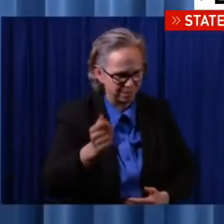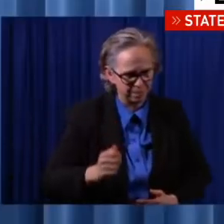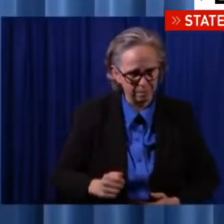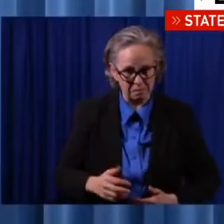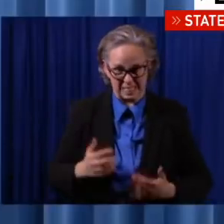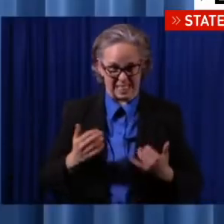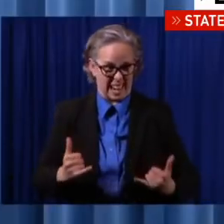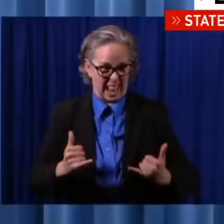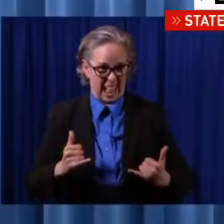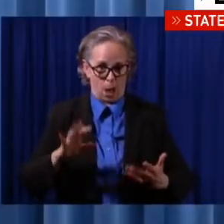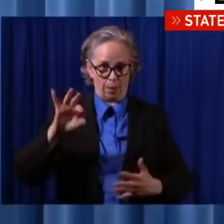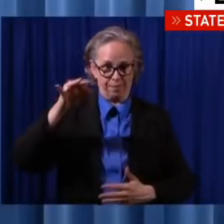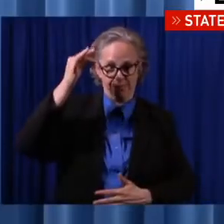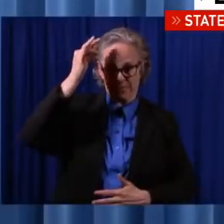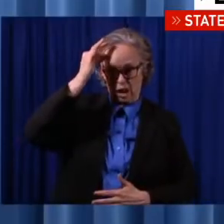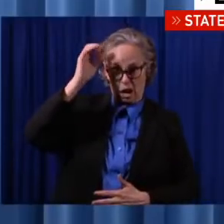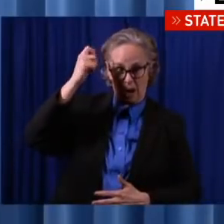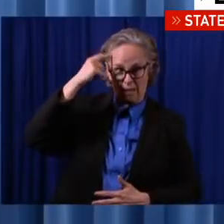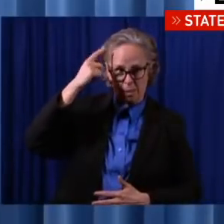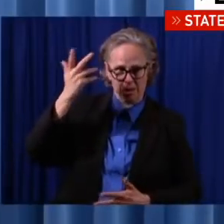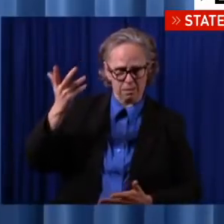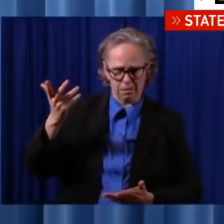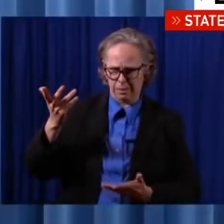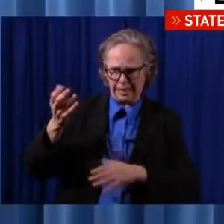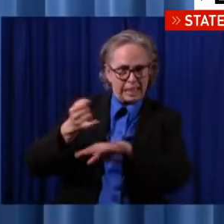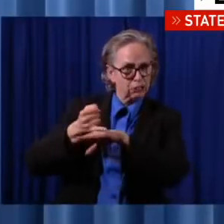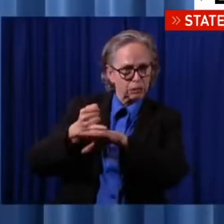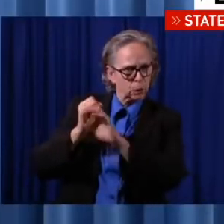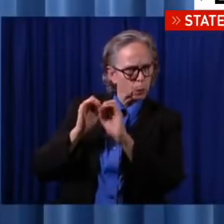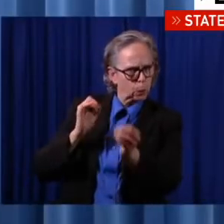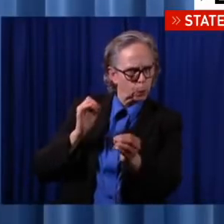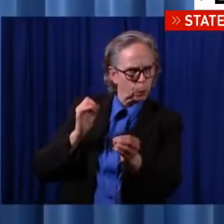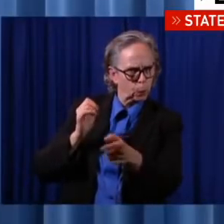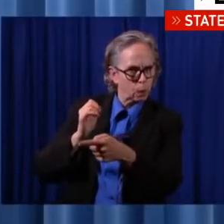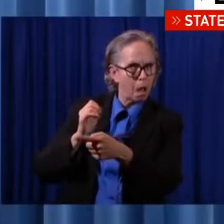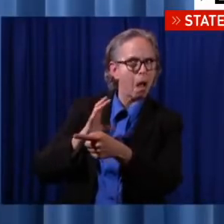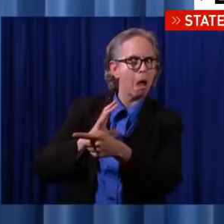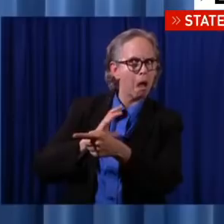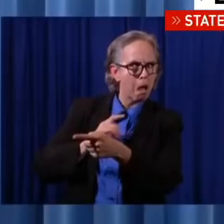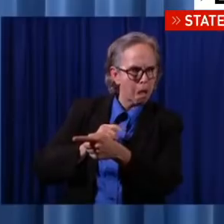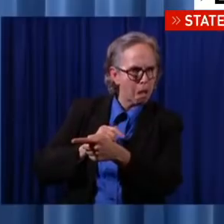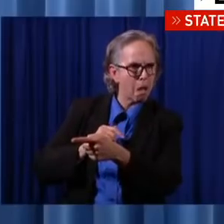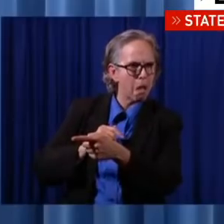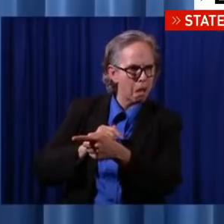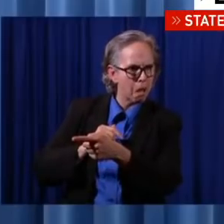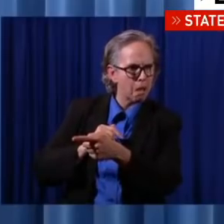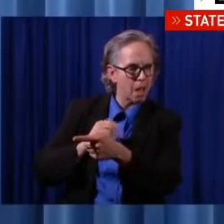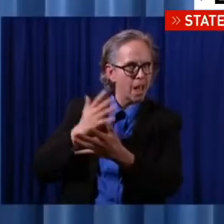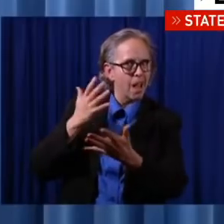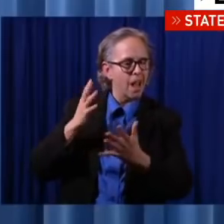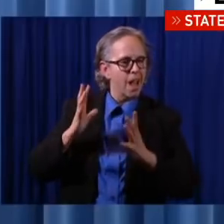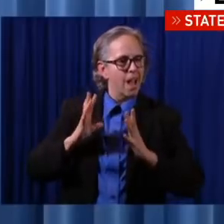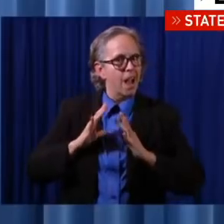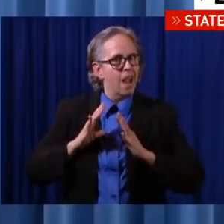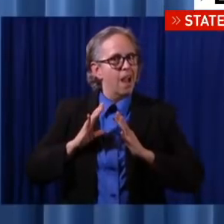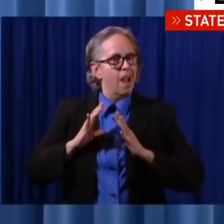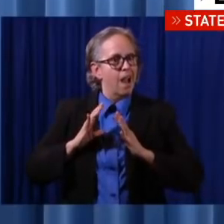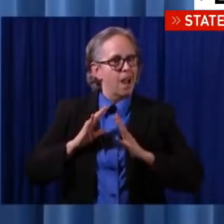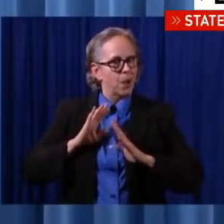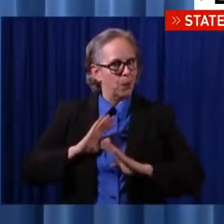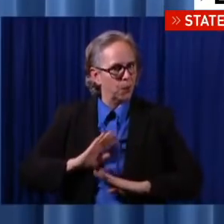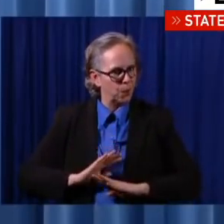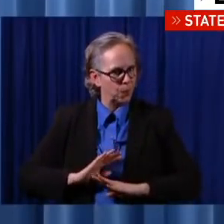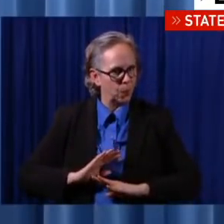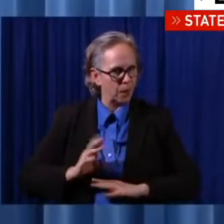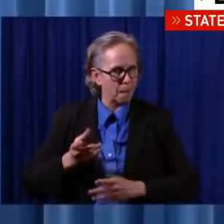charged by the federal government. So that's a happy thought, and that we're able to borrow this